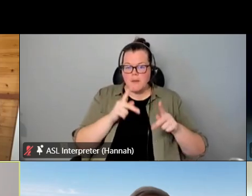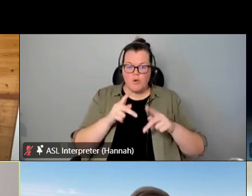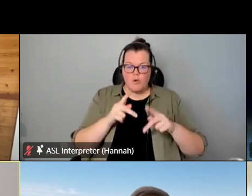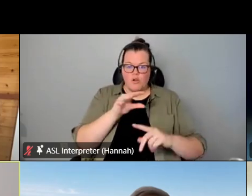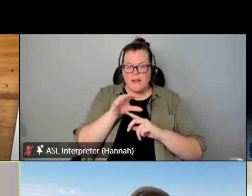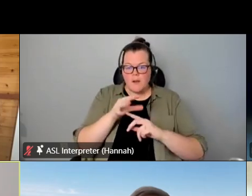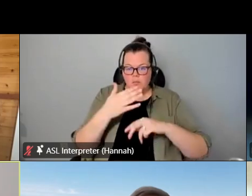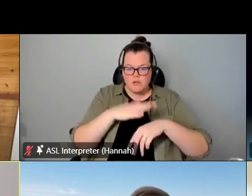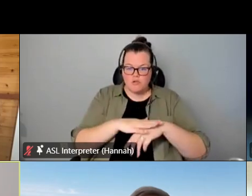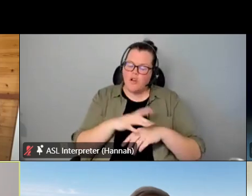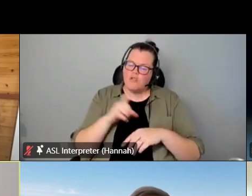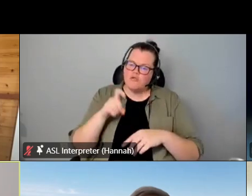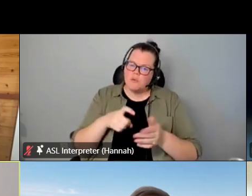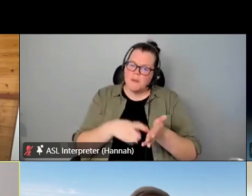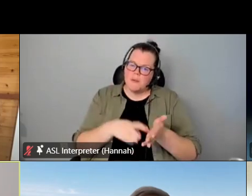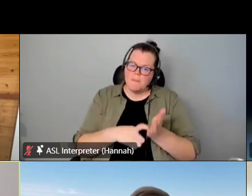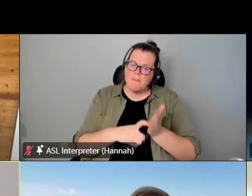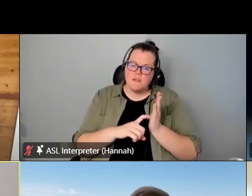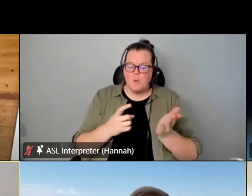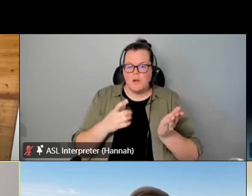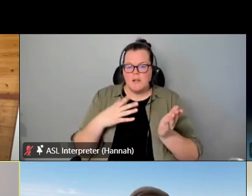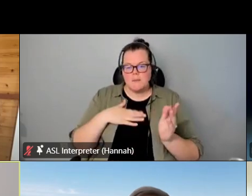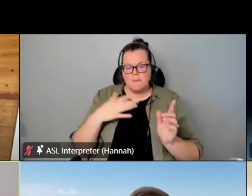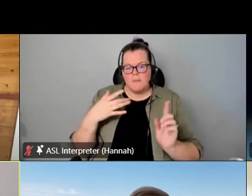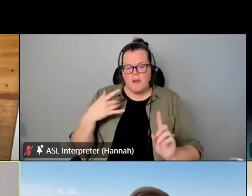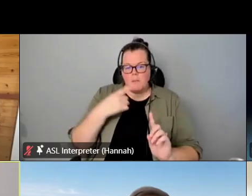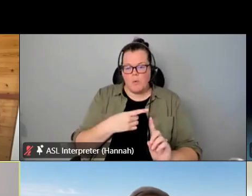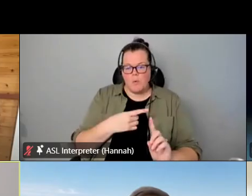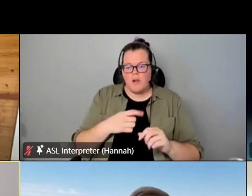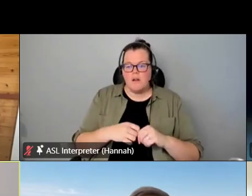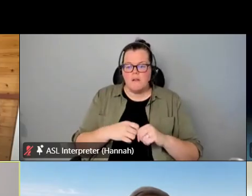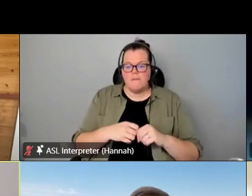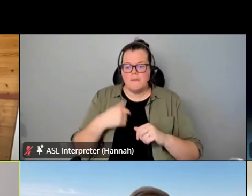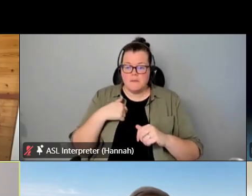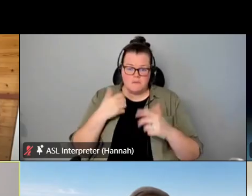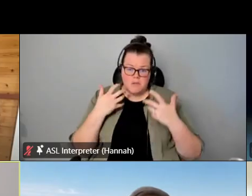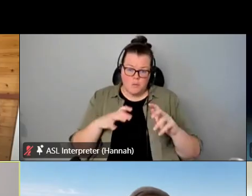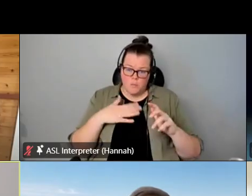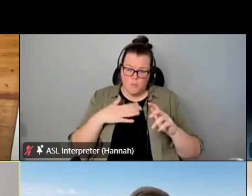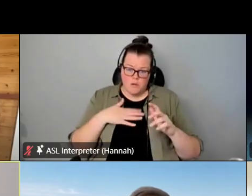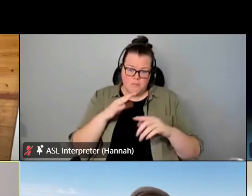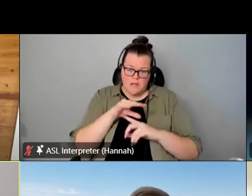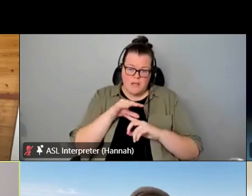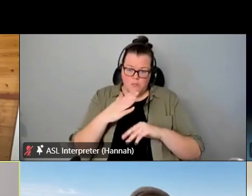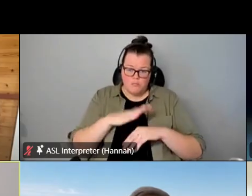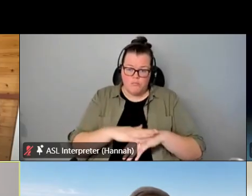be mandatory is what I'm getting at, because I'm one that I don't want my camera on.